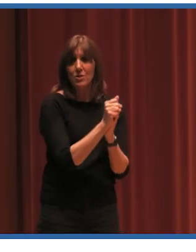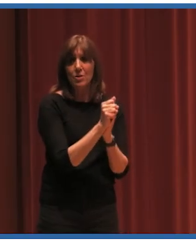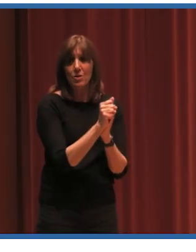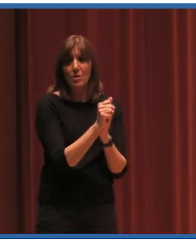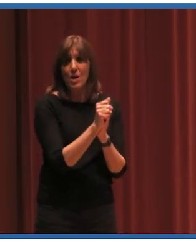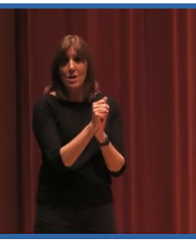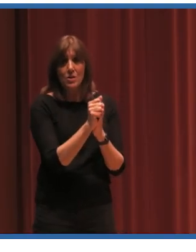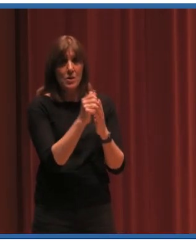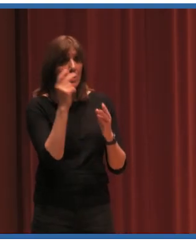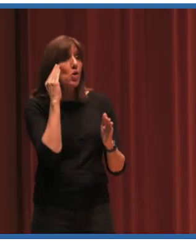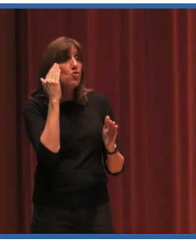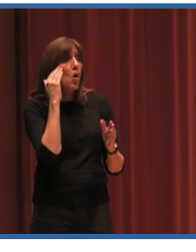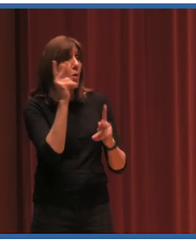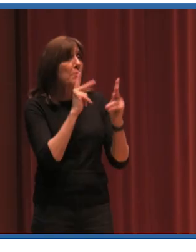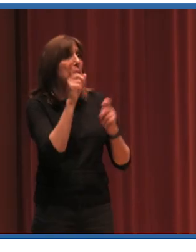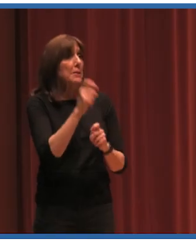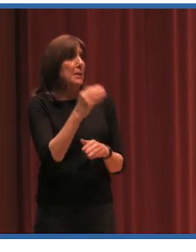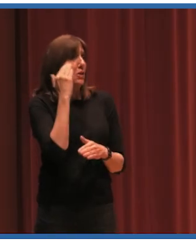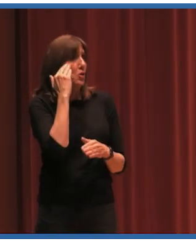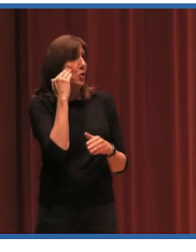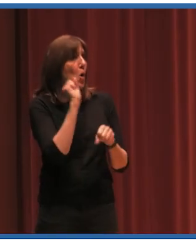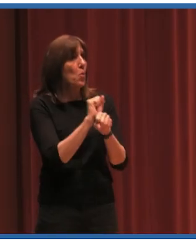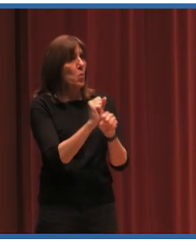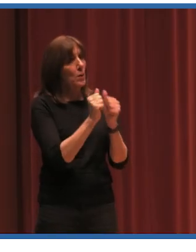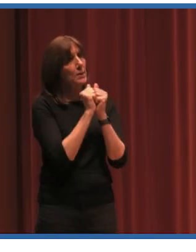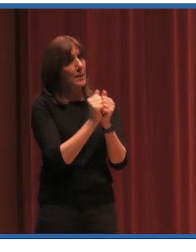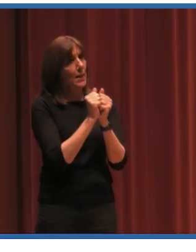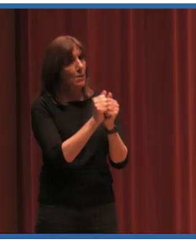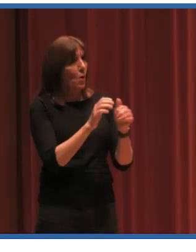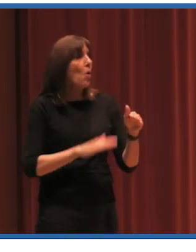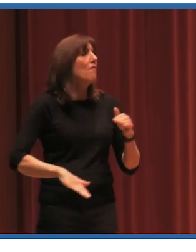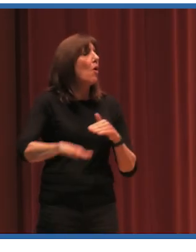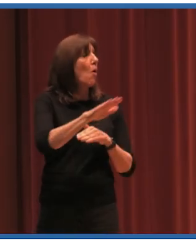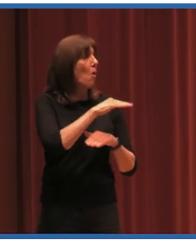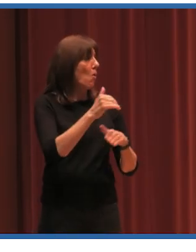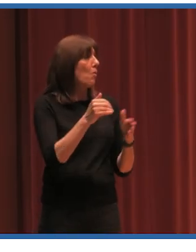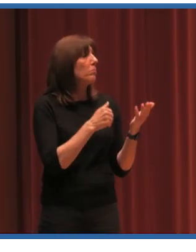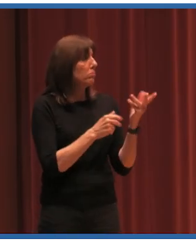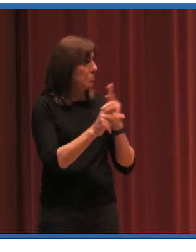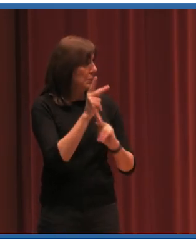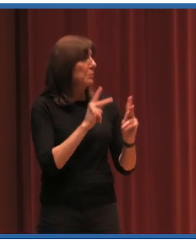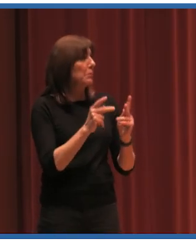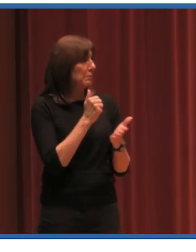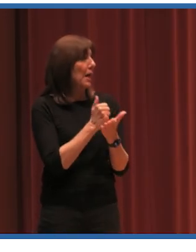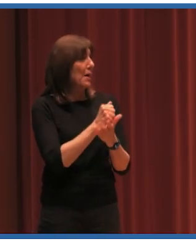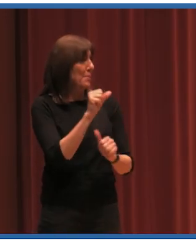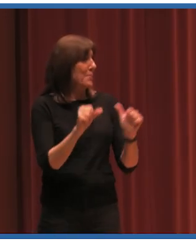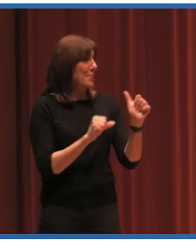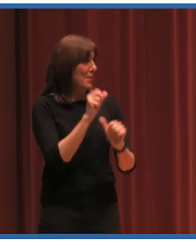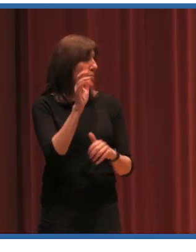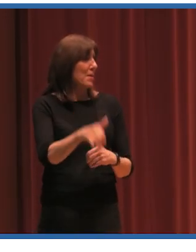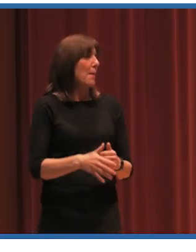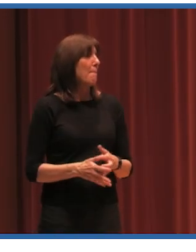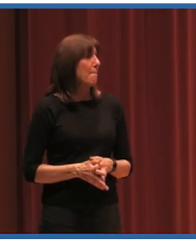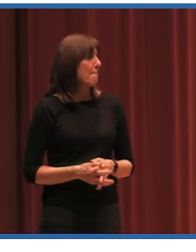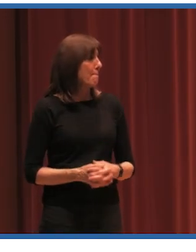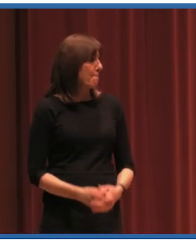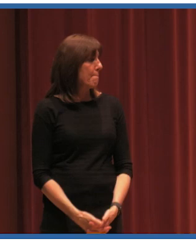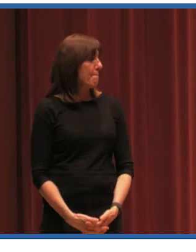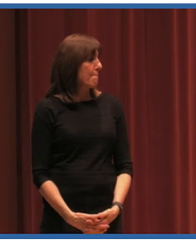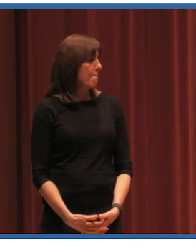eyes open and being able to work together across all the lines, help each other. Absolutely, thank you.